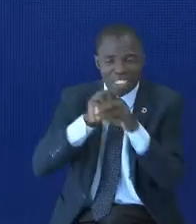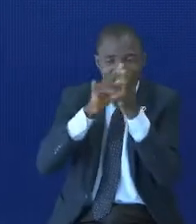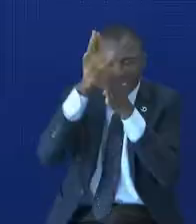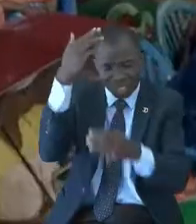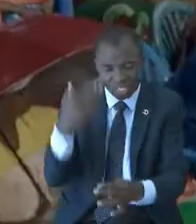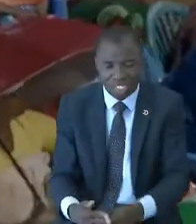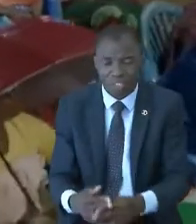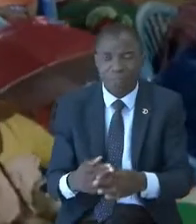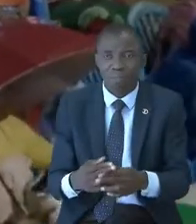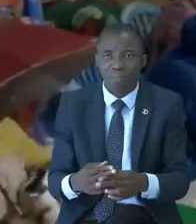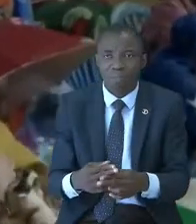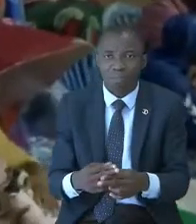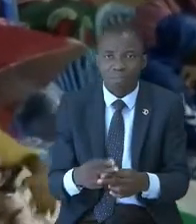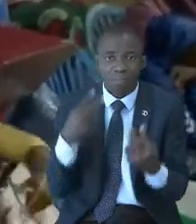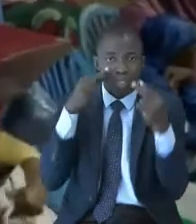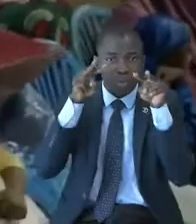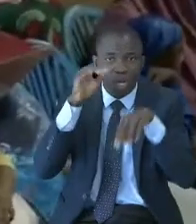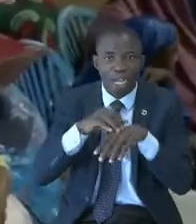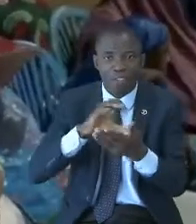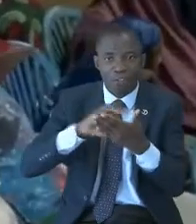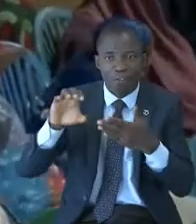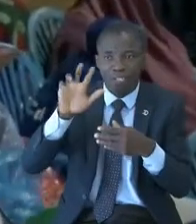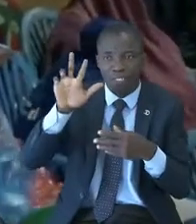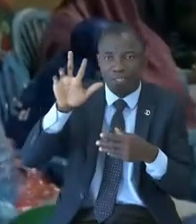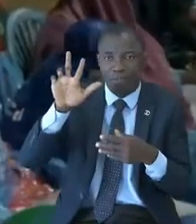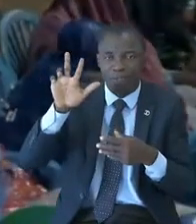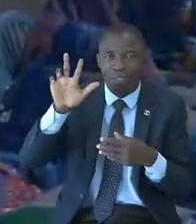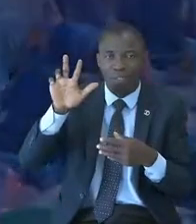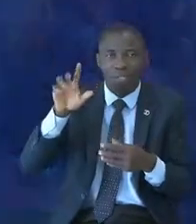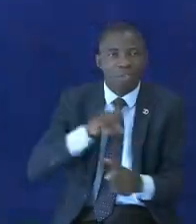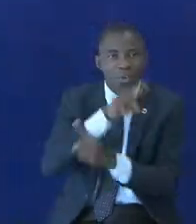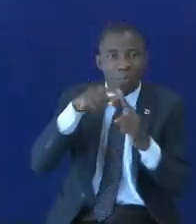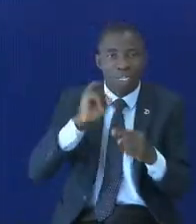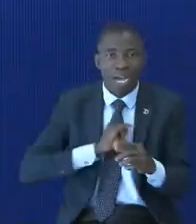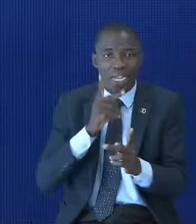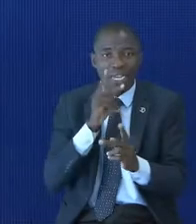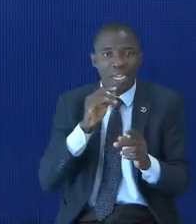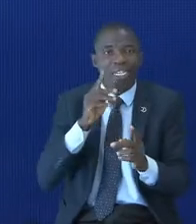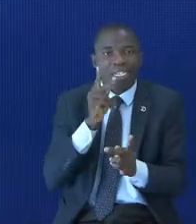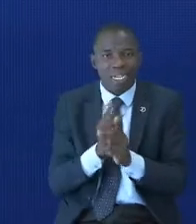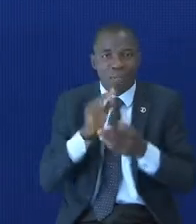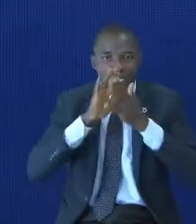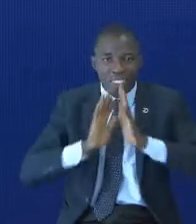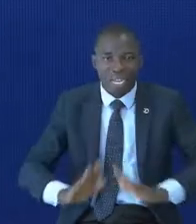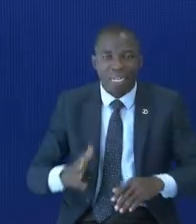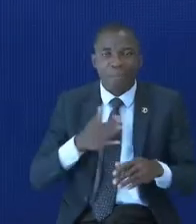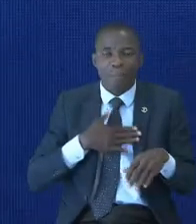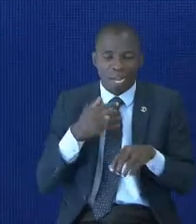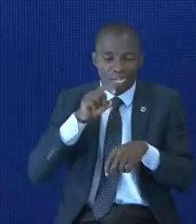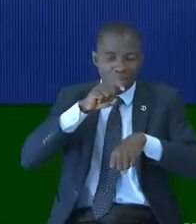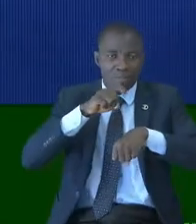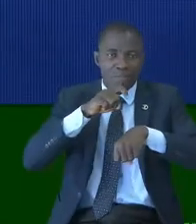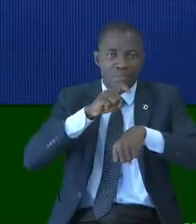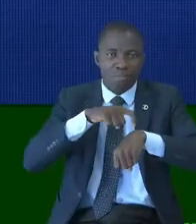Jesus' name. Look at verse 3. In verse 3, it tells us, when I kept silence, my bones